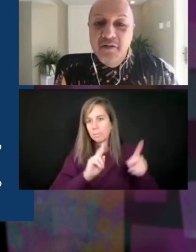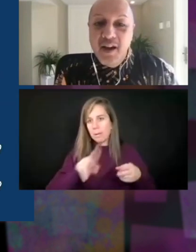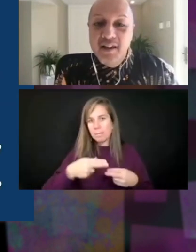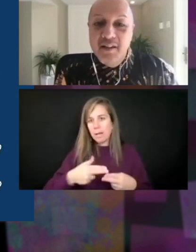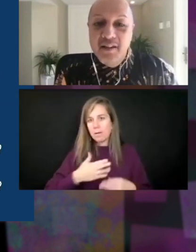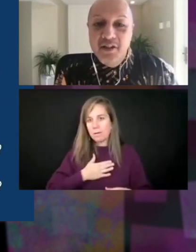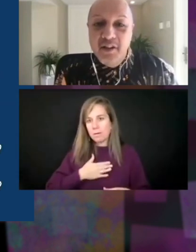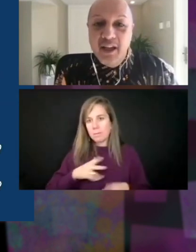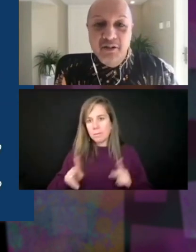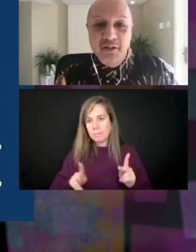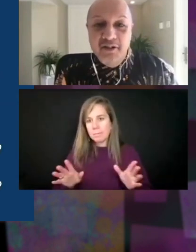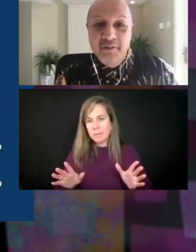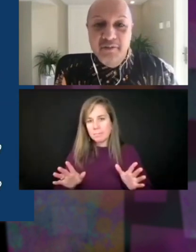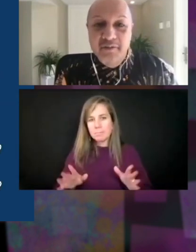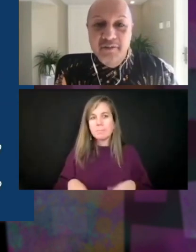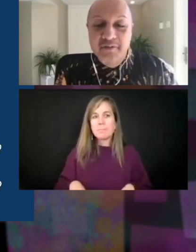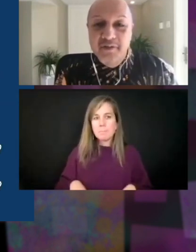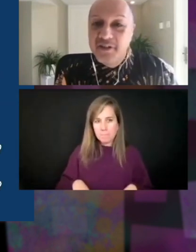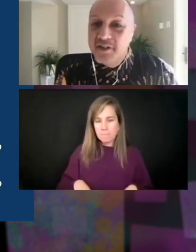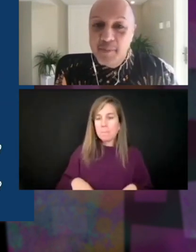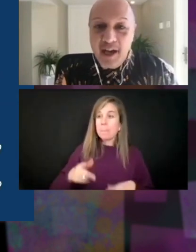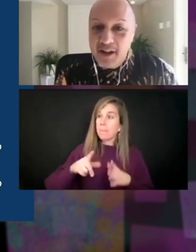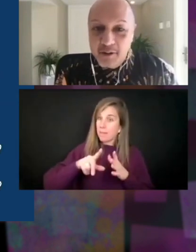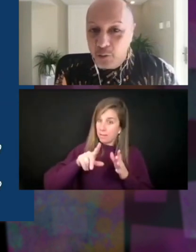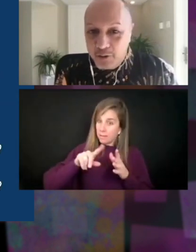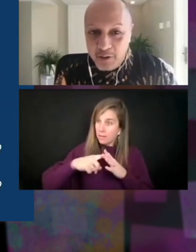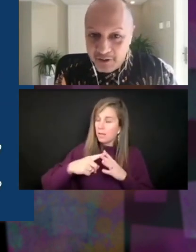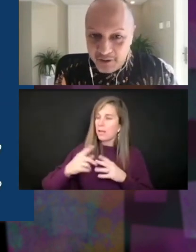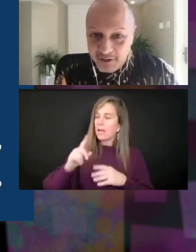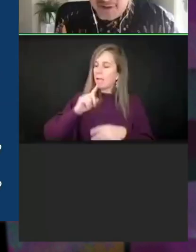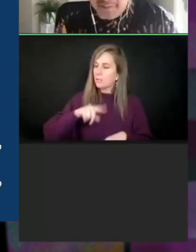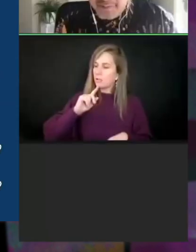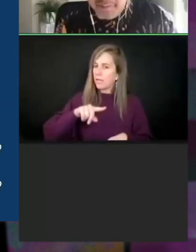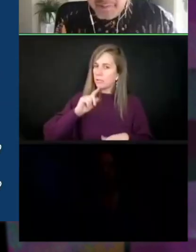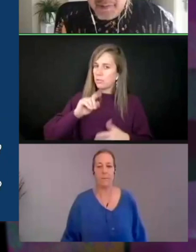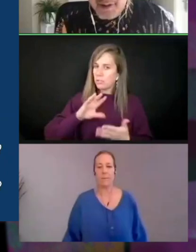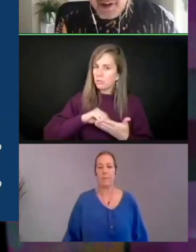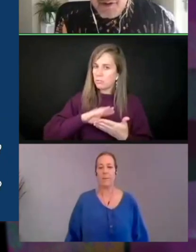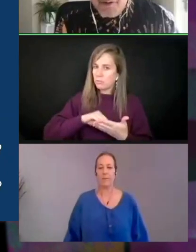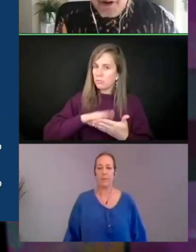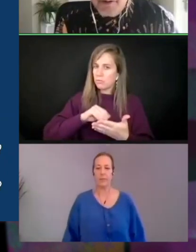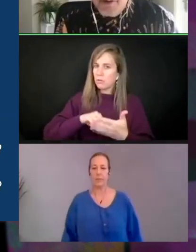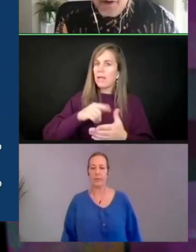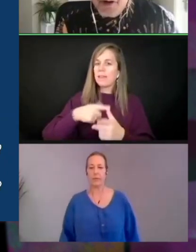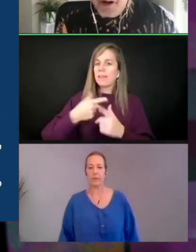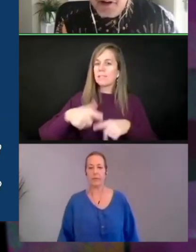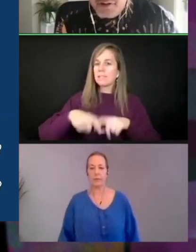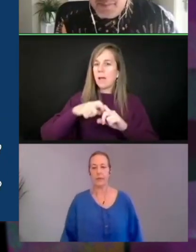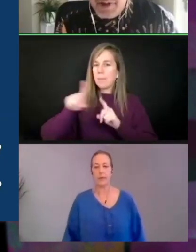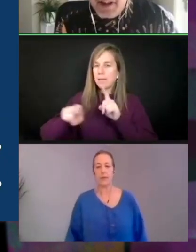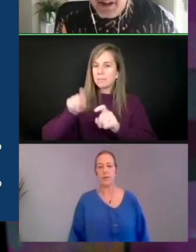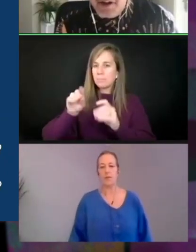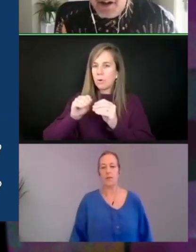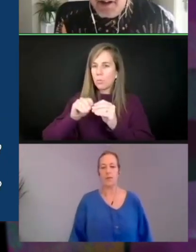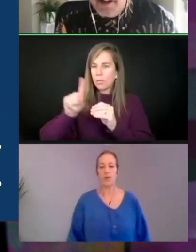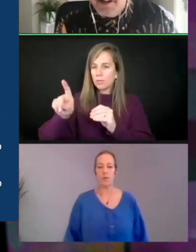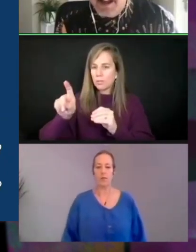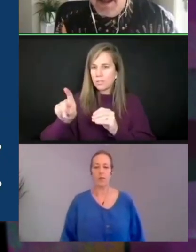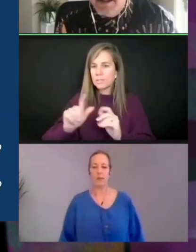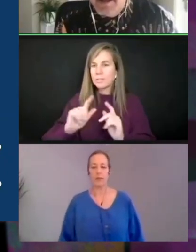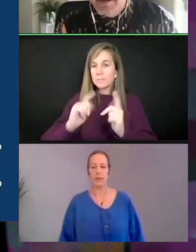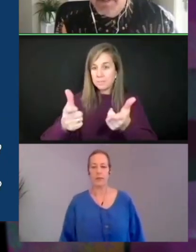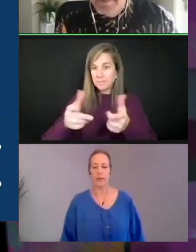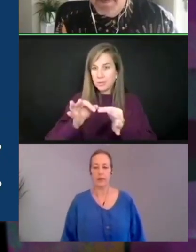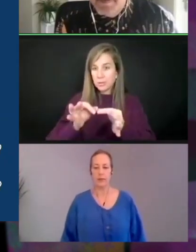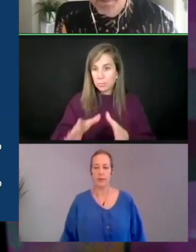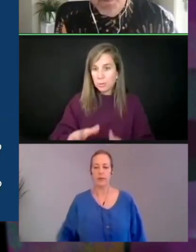As you find initial answers, stop and ask more questions. What are the protocols for being on this